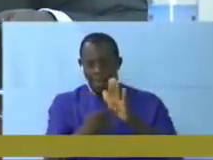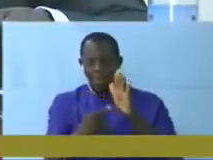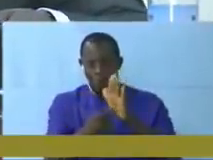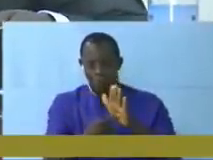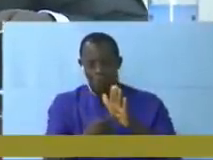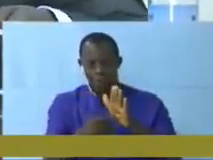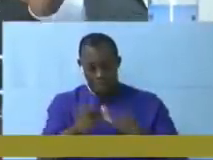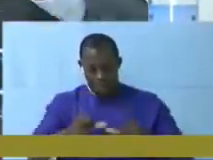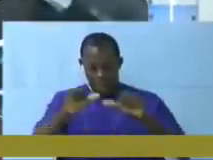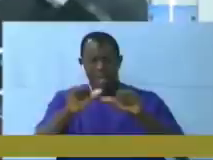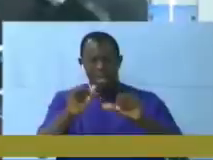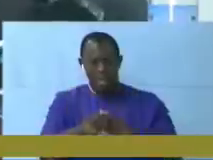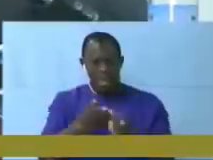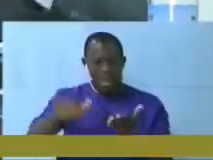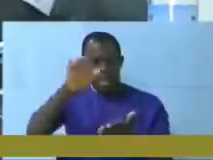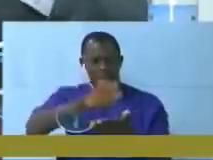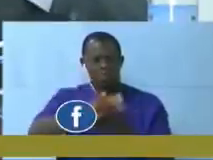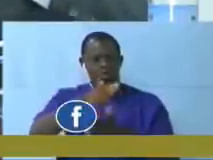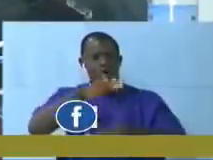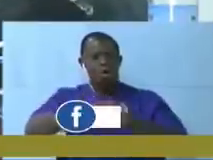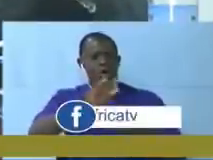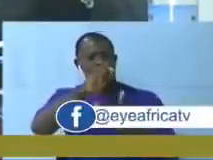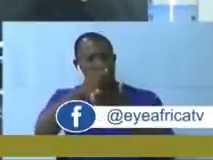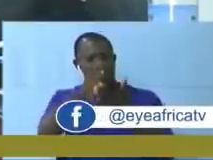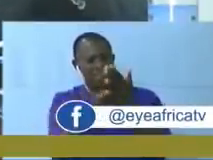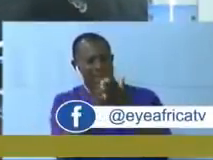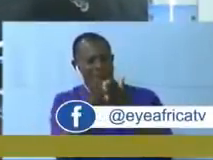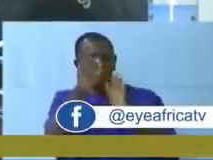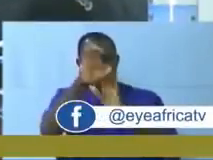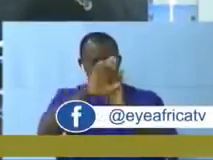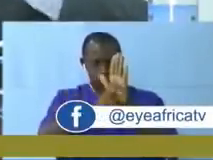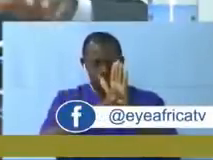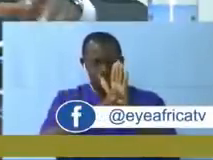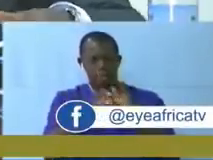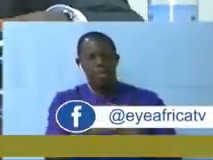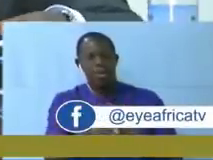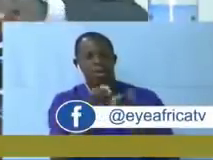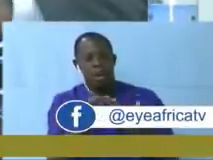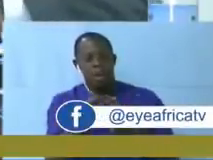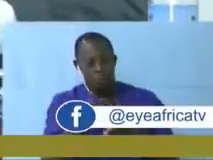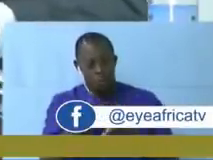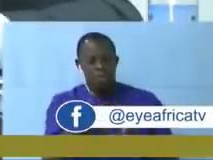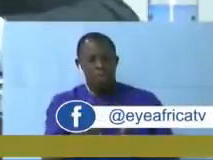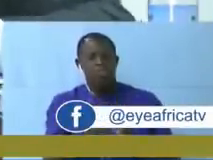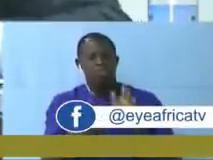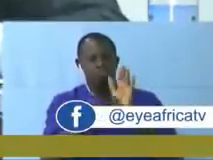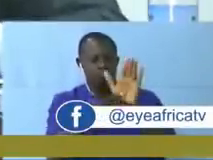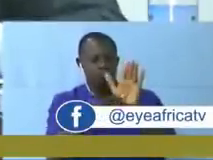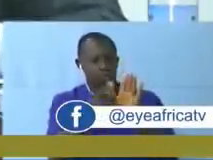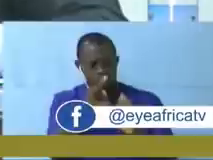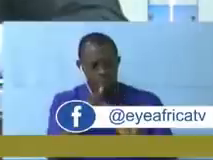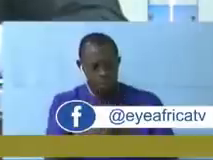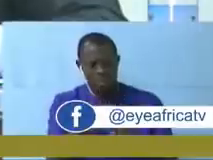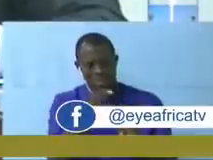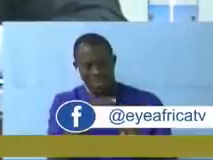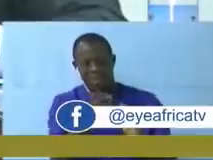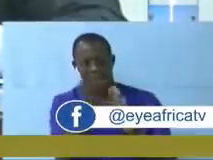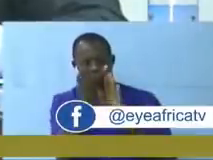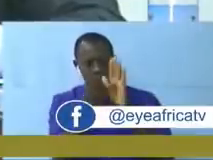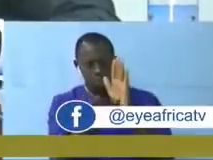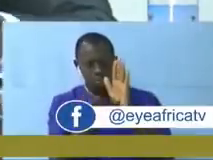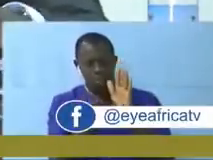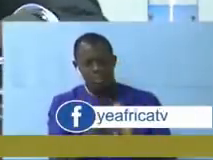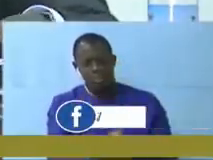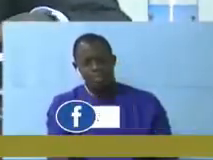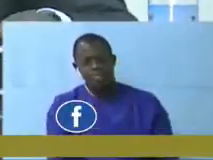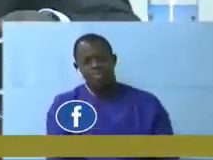draft? But let me bring out this issue. Feñal nga fi bunta bu am solo bo xamne genn na